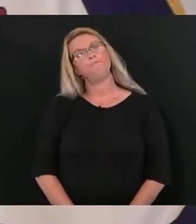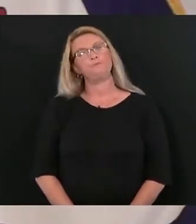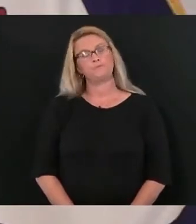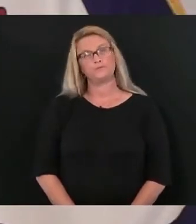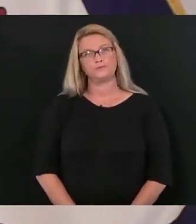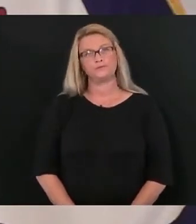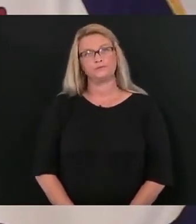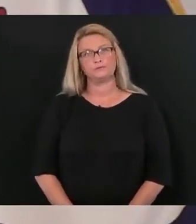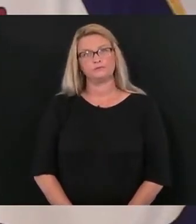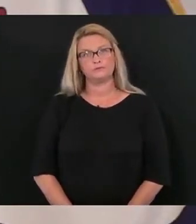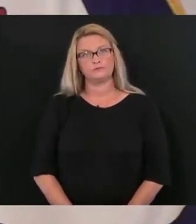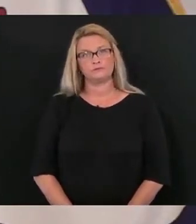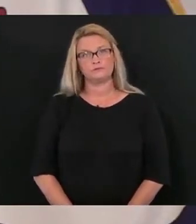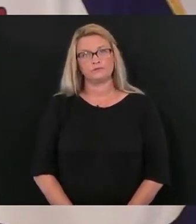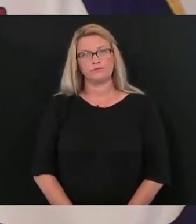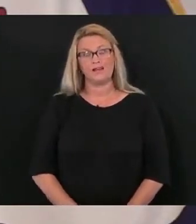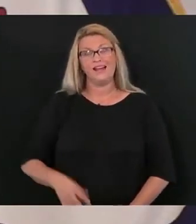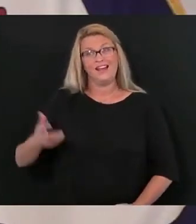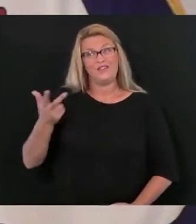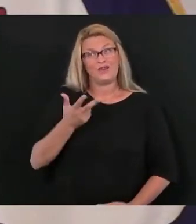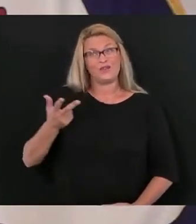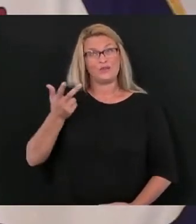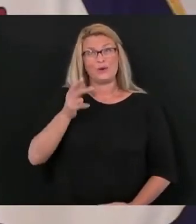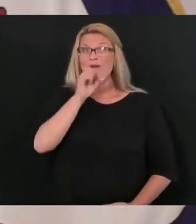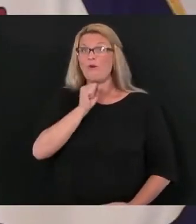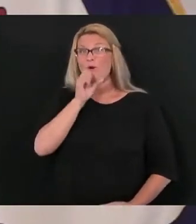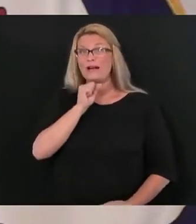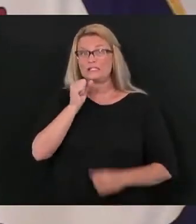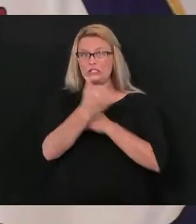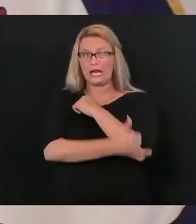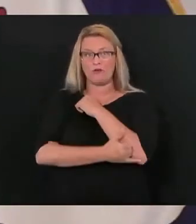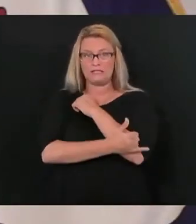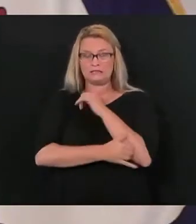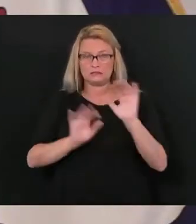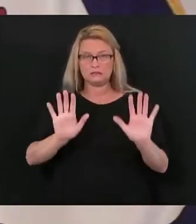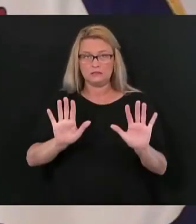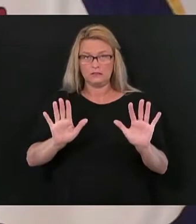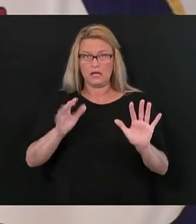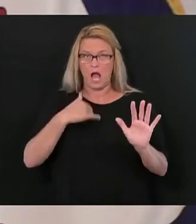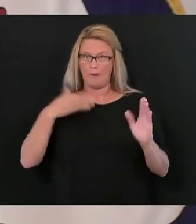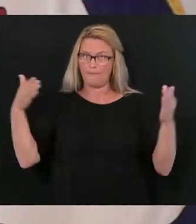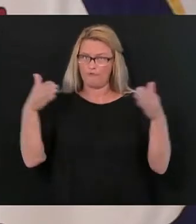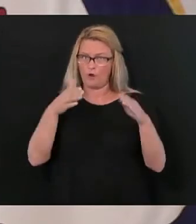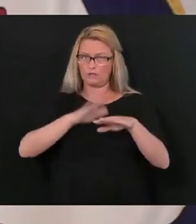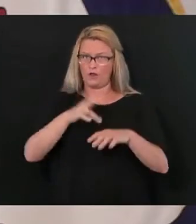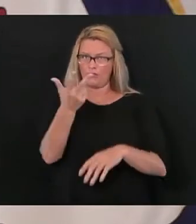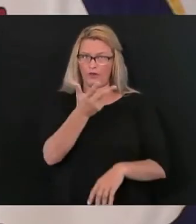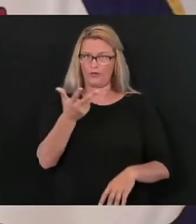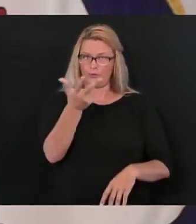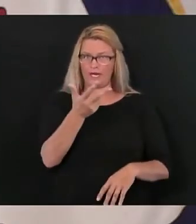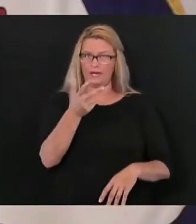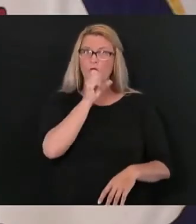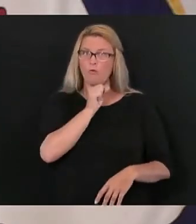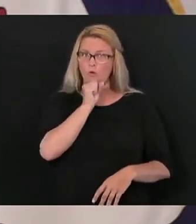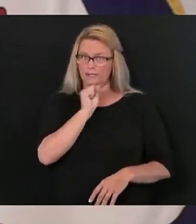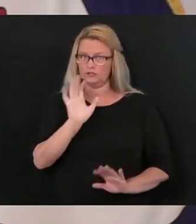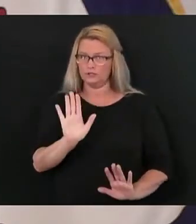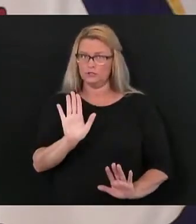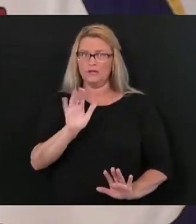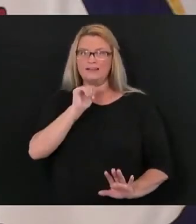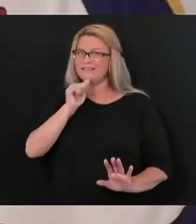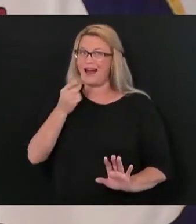counties, now we can't do anything with Monroe County today, but for those three counties that are in the orange, and